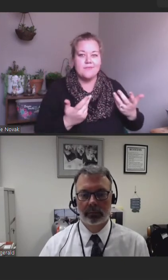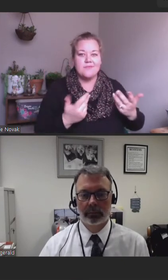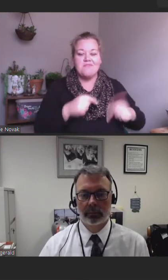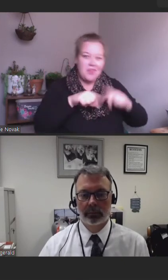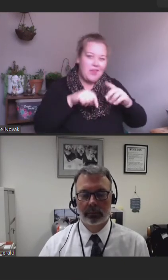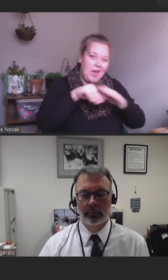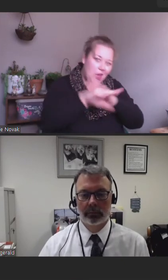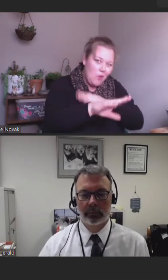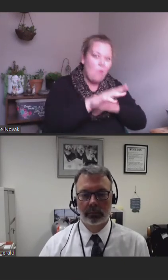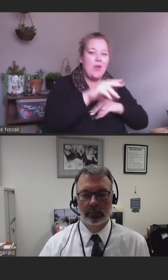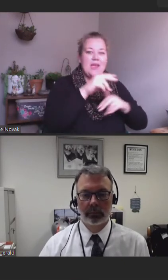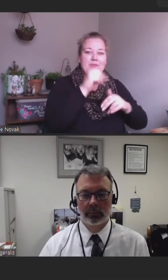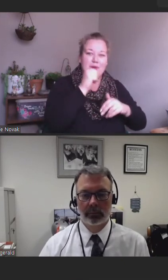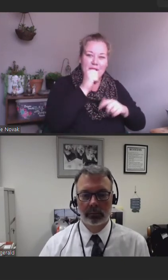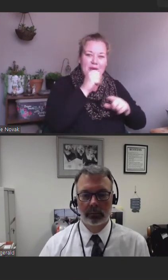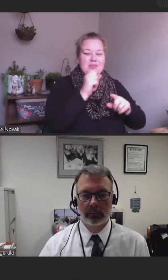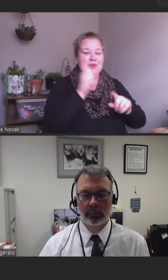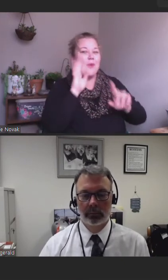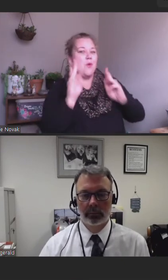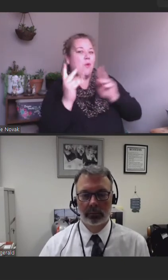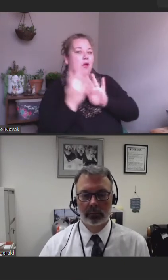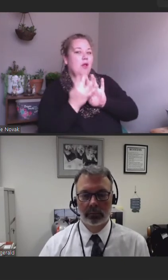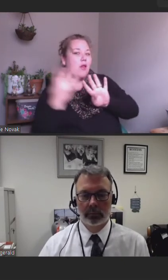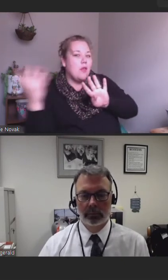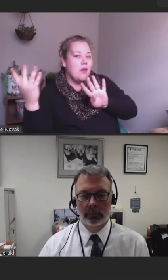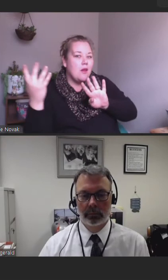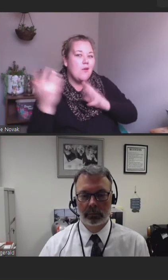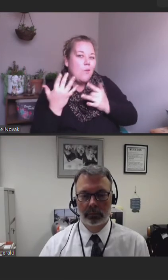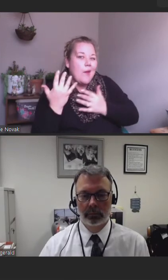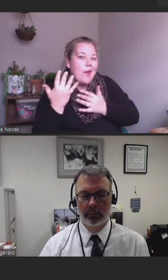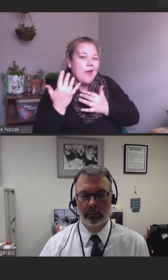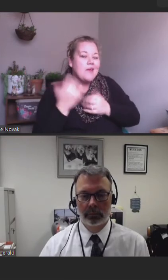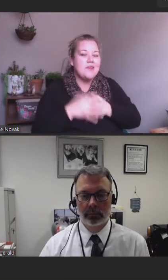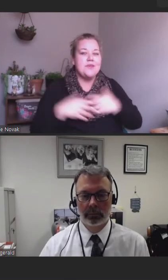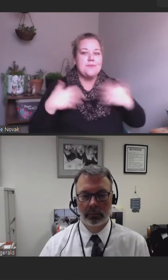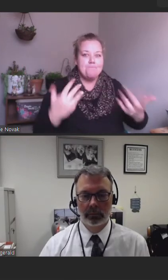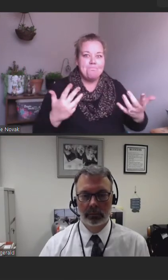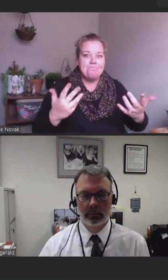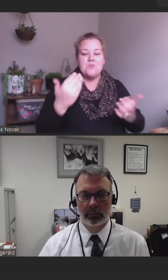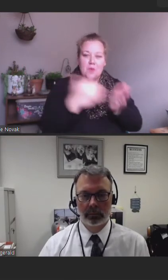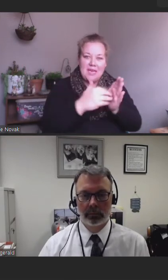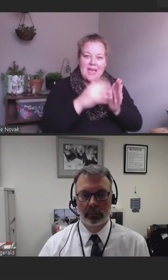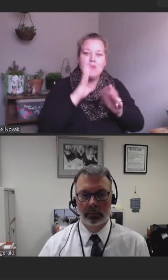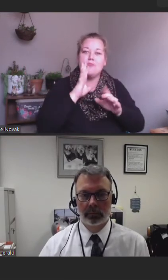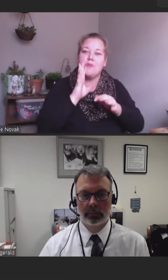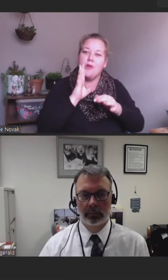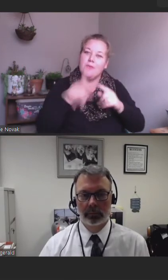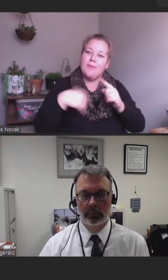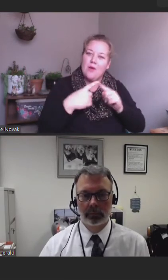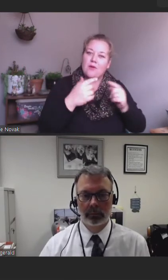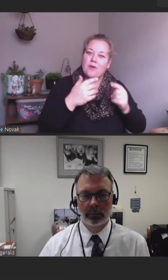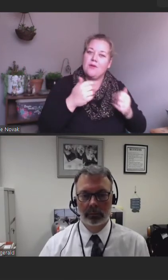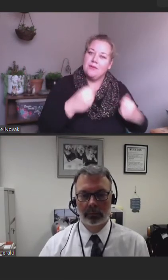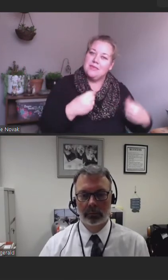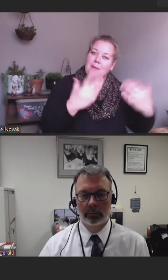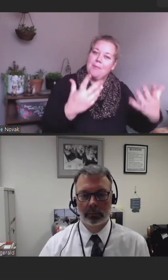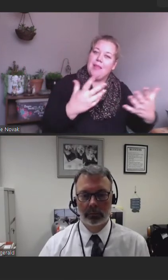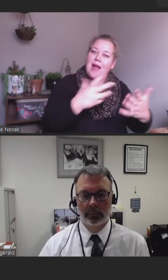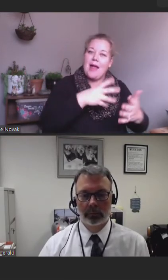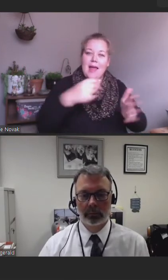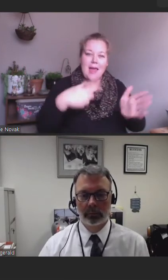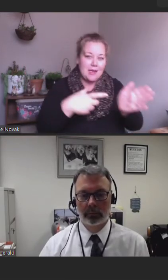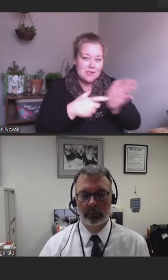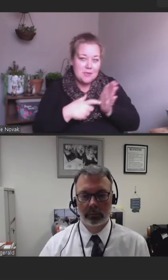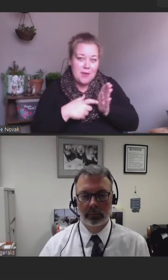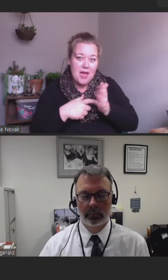the facility. So that's where it comes back to, it's supply and demand, and it has to be both and